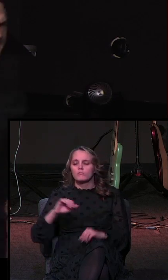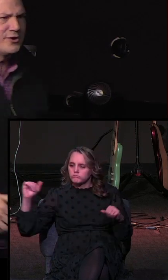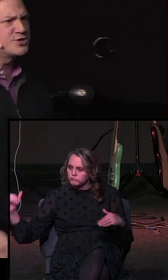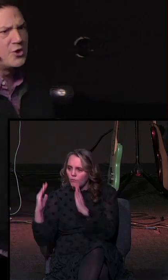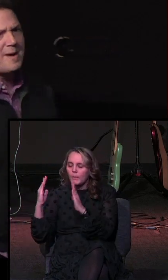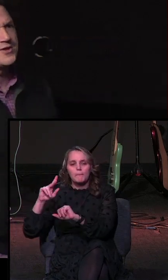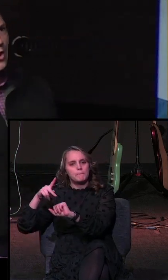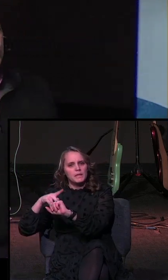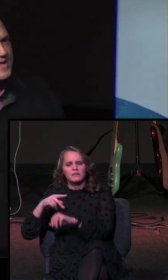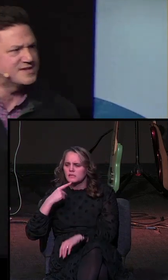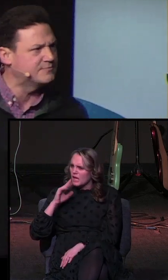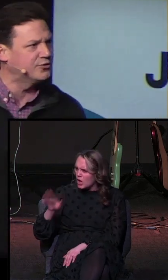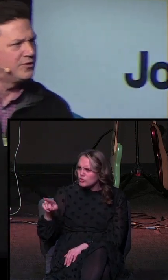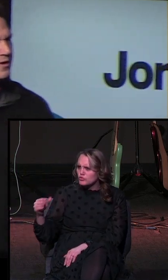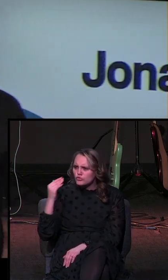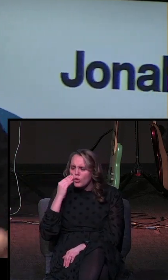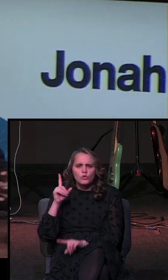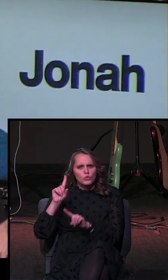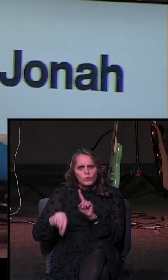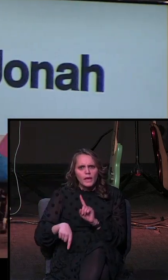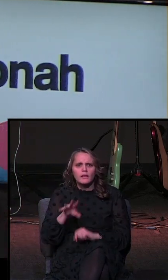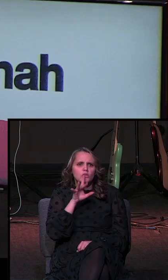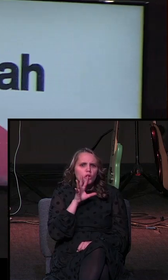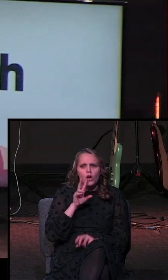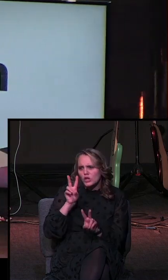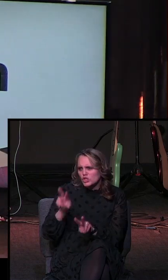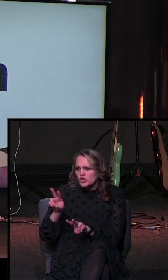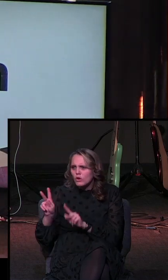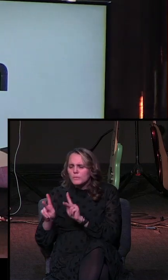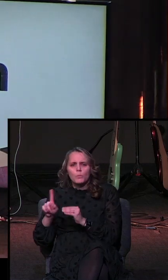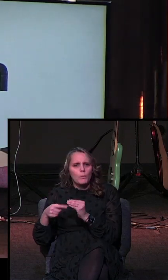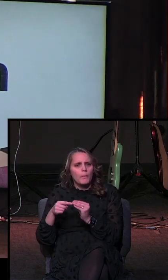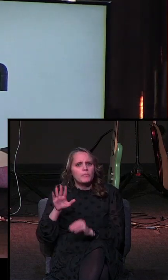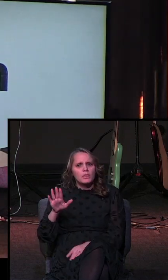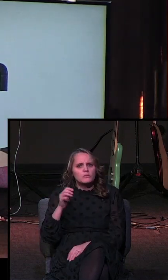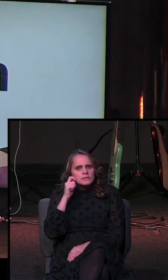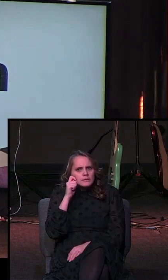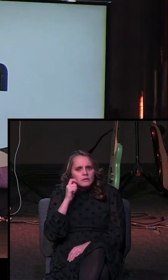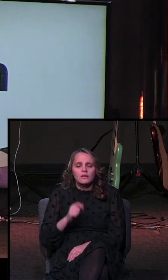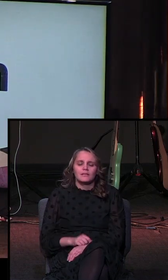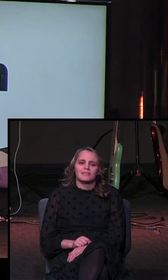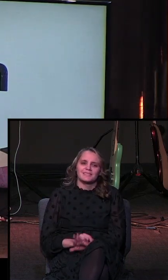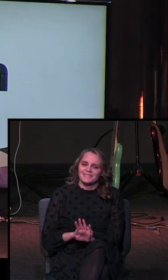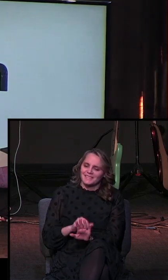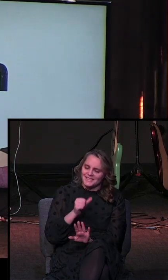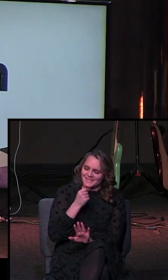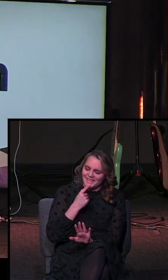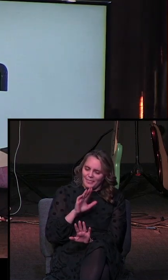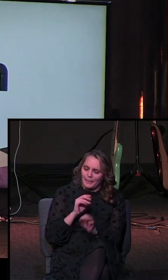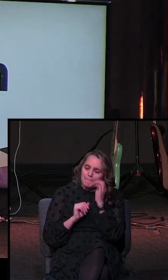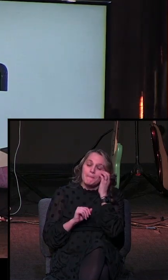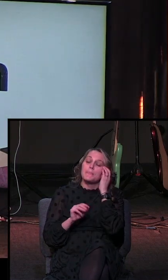Peter is, Peter, don't you know about the no racism rule? You're not supposed to be acting like a racist. No, that's not what he says. What